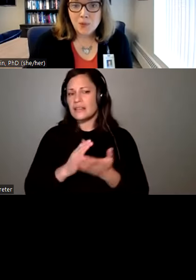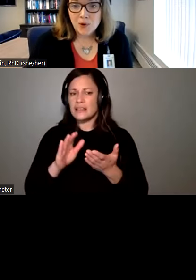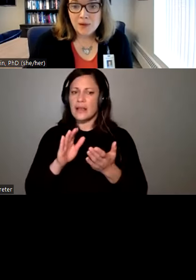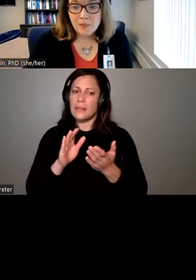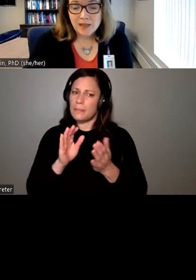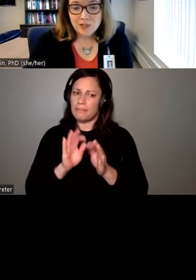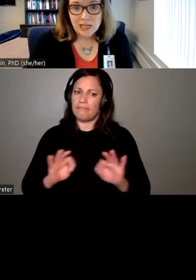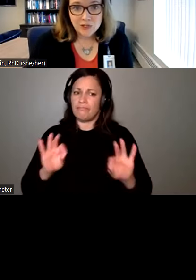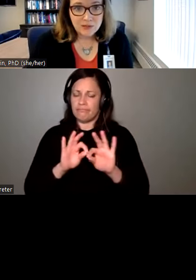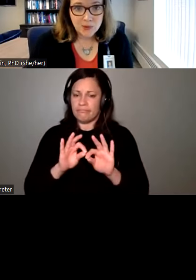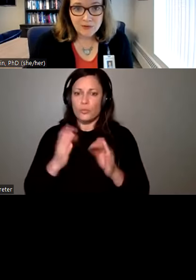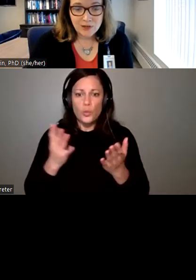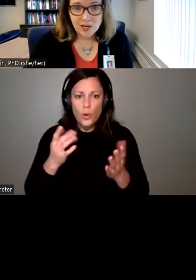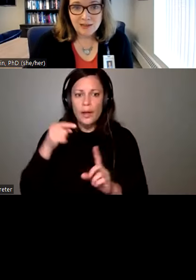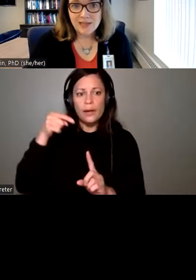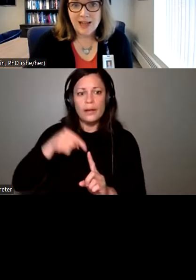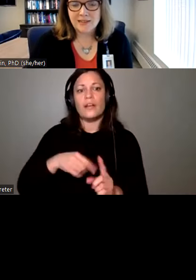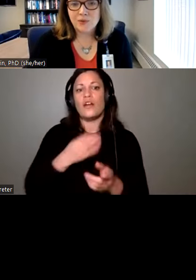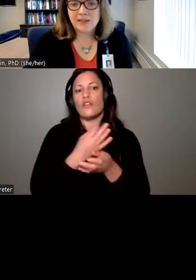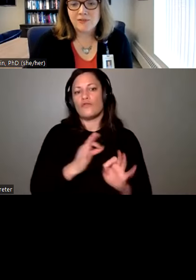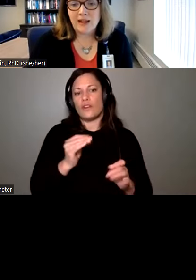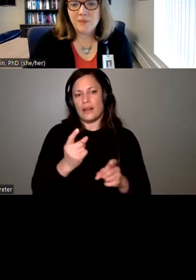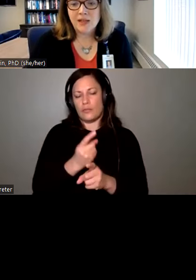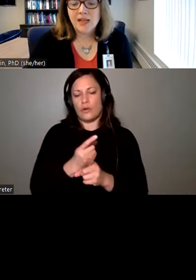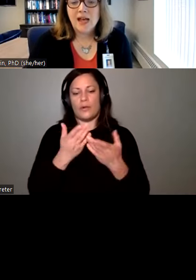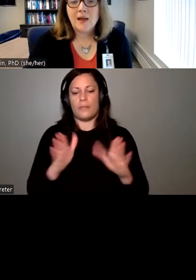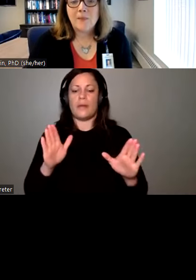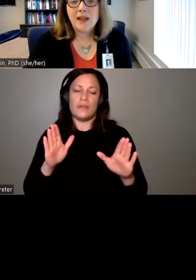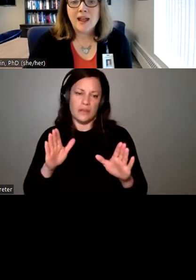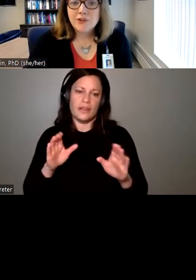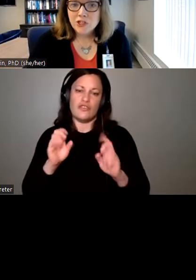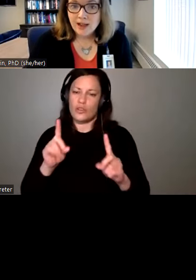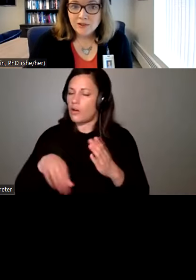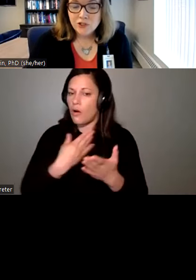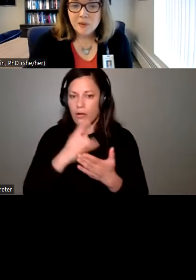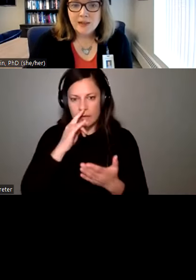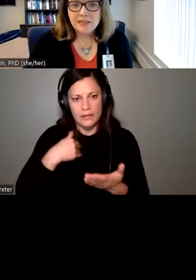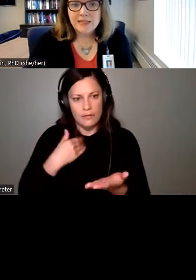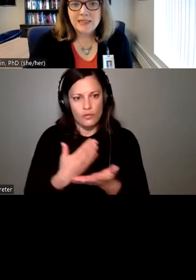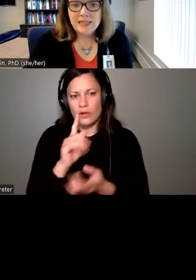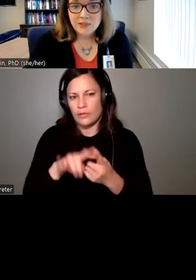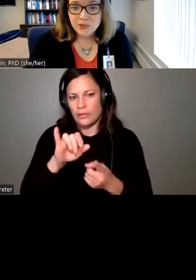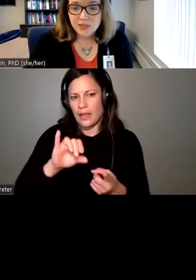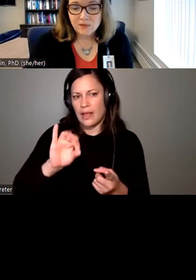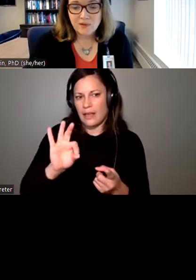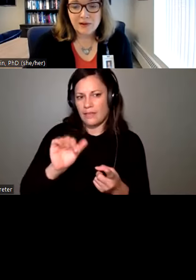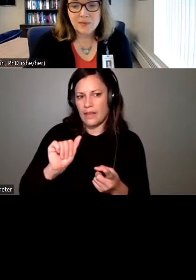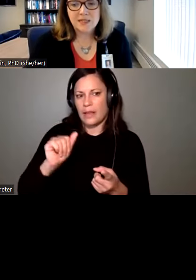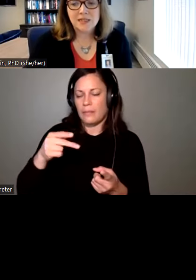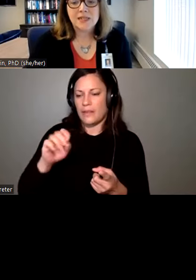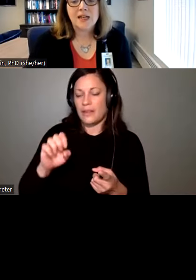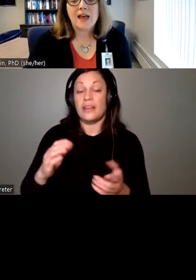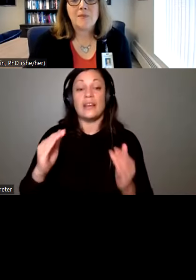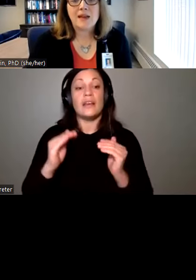and appropriate public education. So every child has a right to FAPE, and every child should be placed in the least restrictive